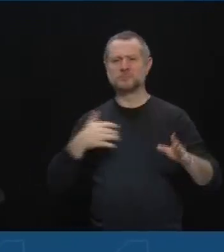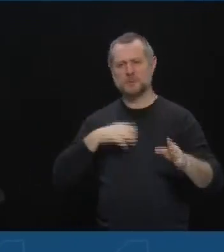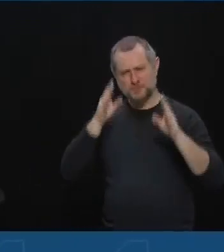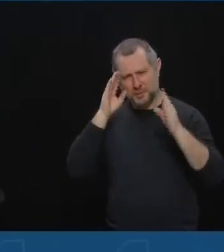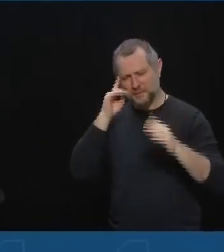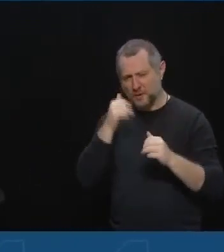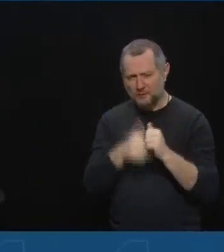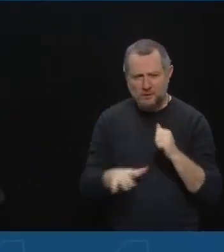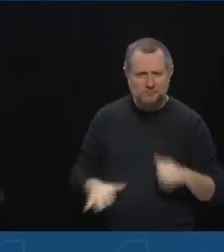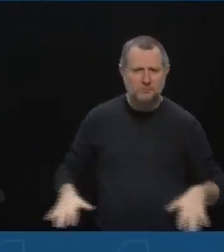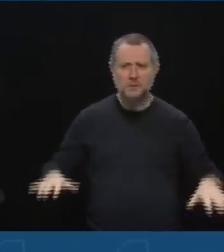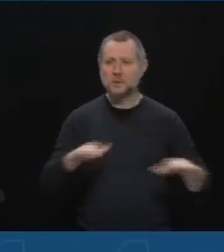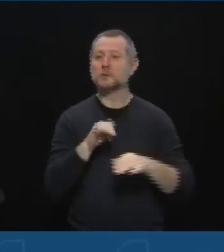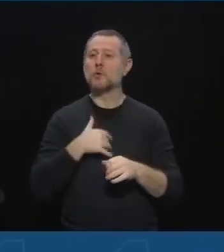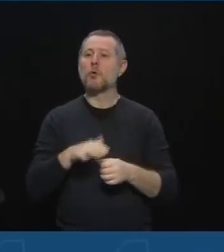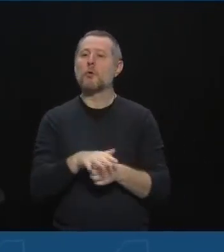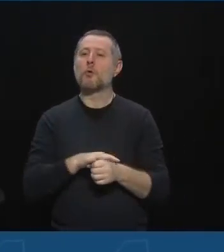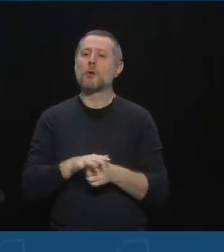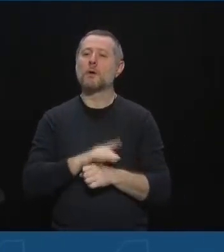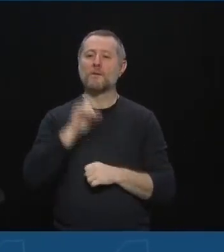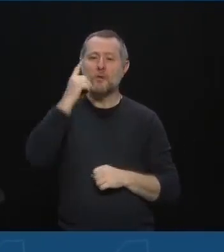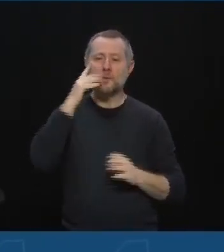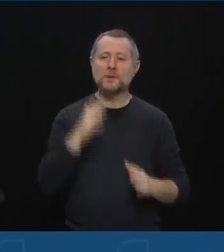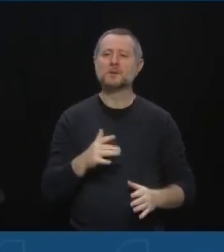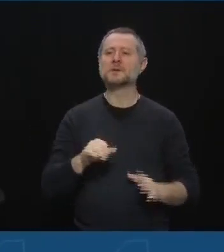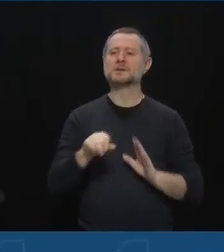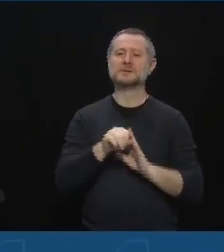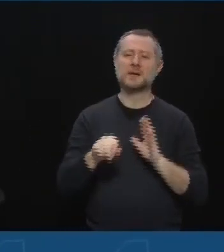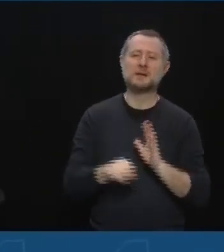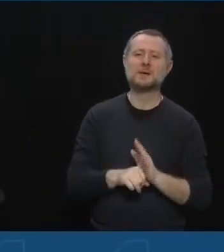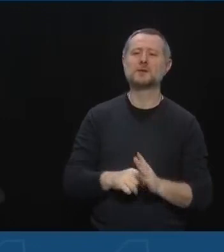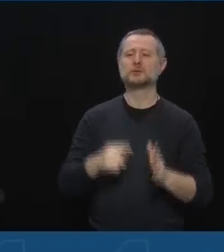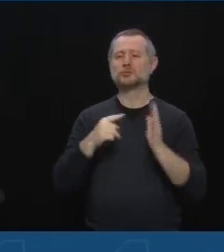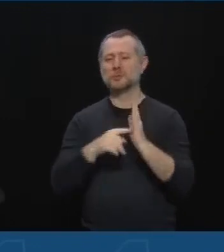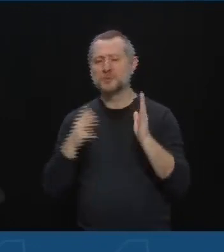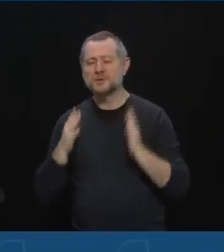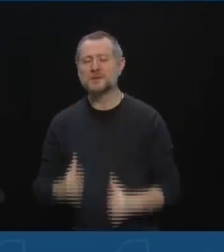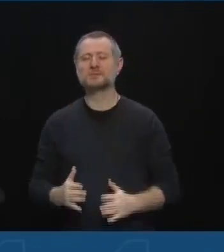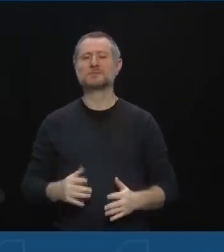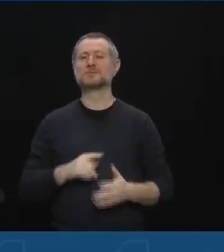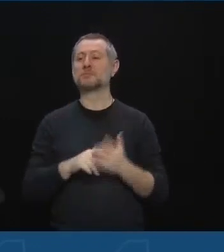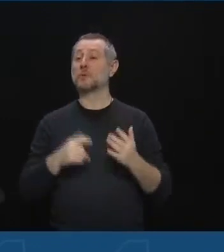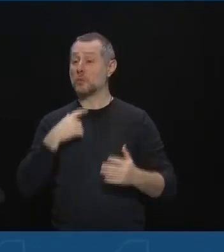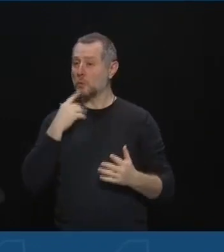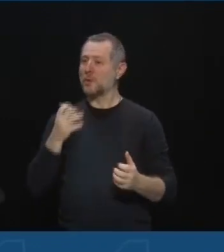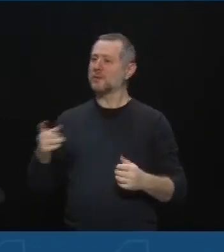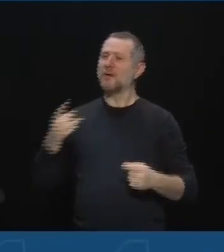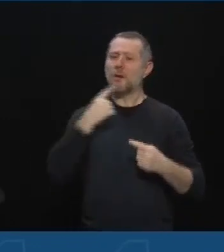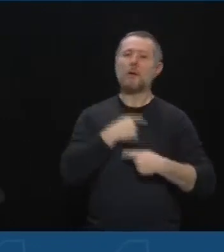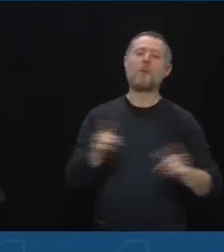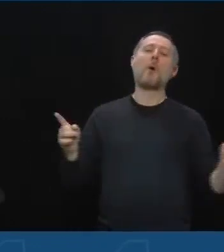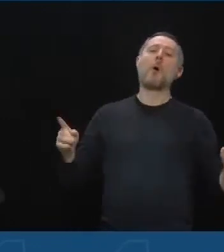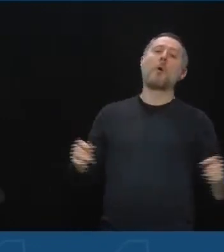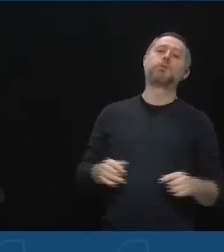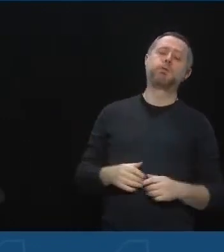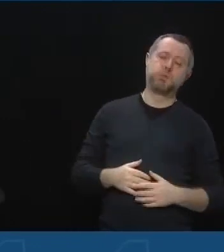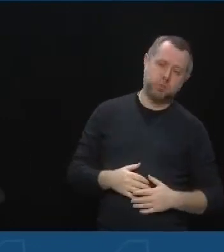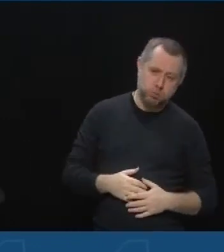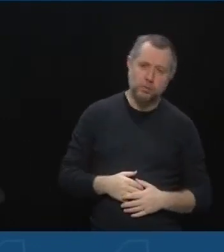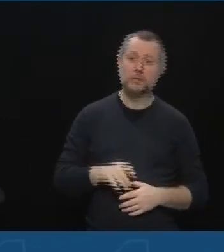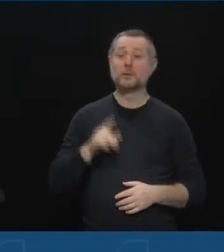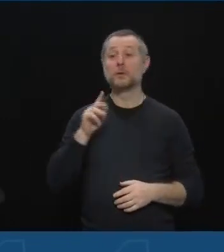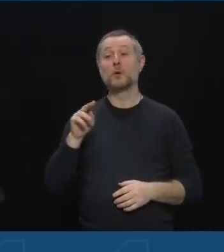all of us local elected officials, our state delegation, and today the governor really has delivered. Monroe County is on the